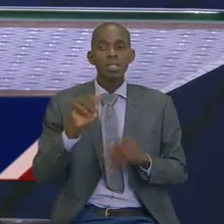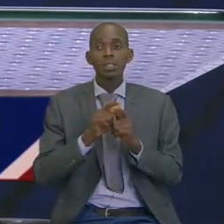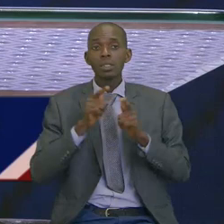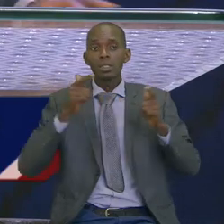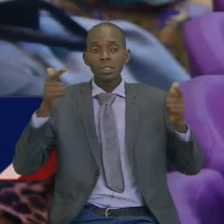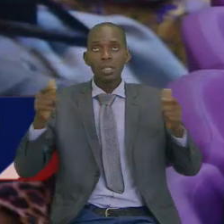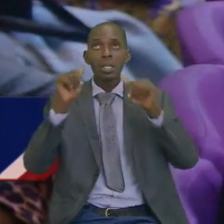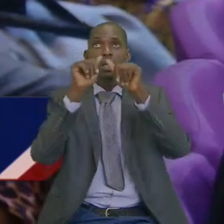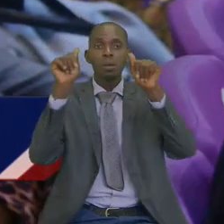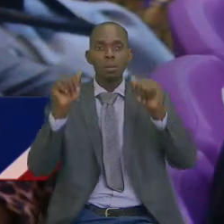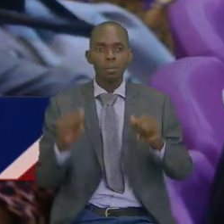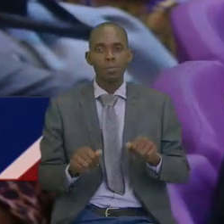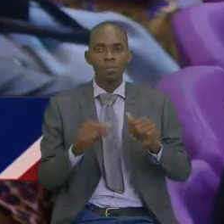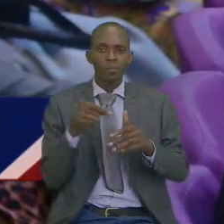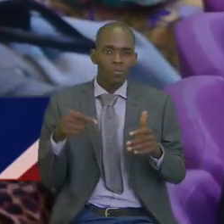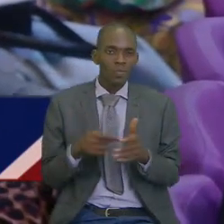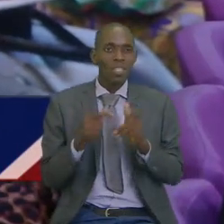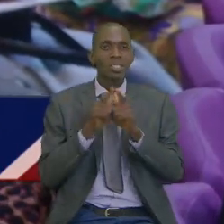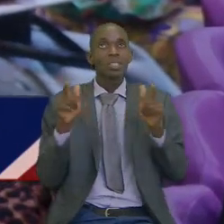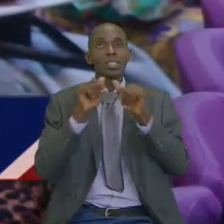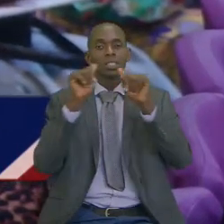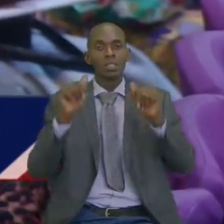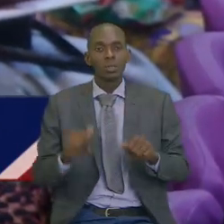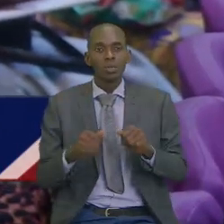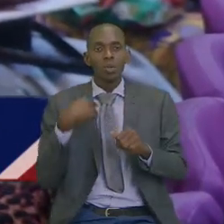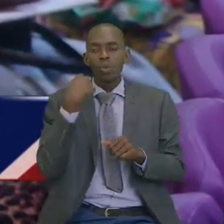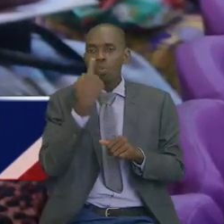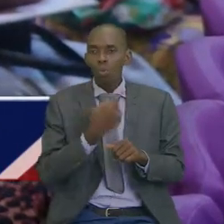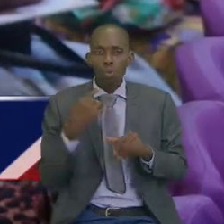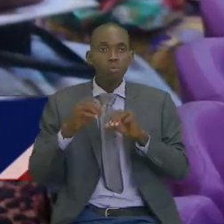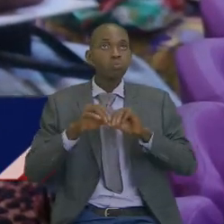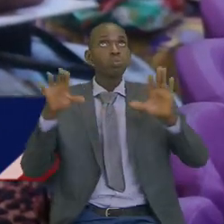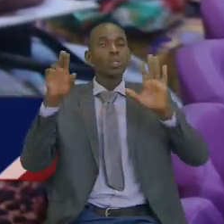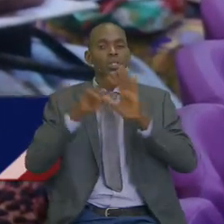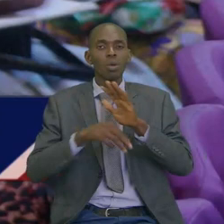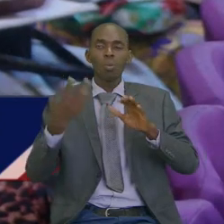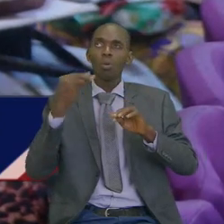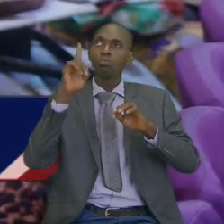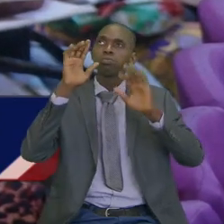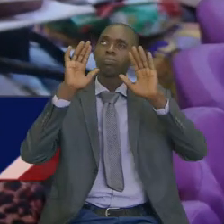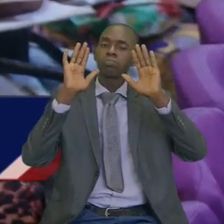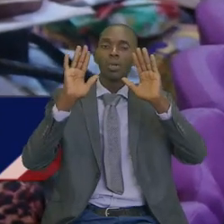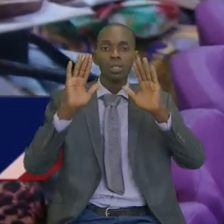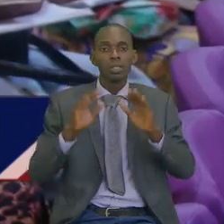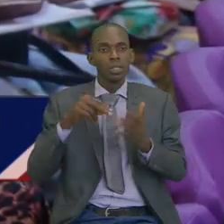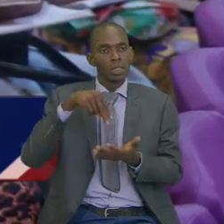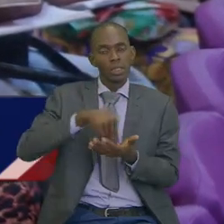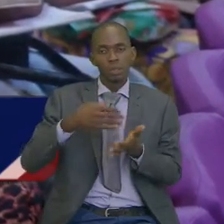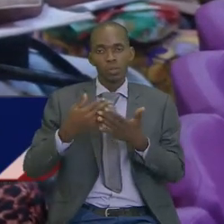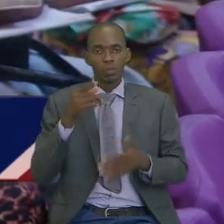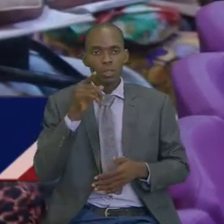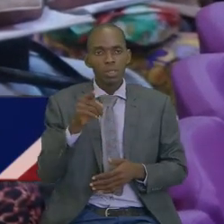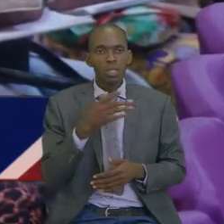Behold, you saw a great image, this great image whose brightness was excellent stood before thee, and